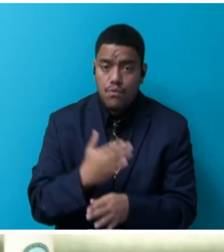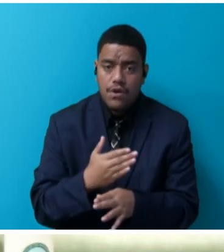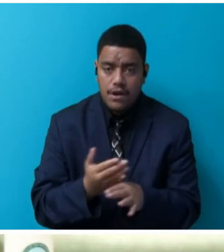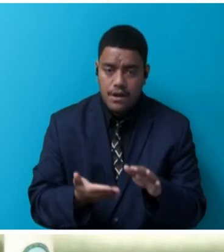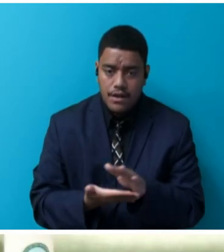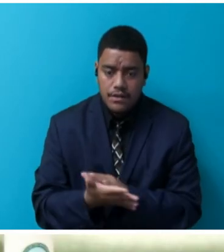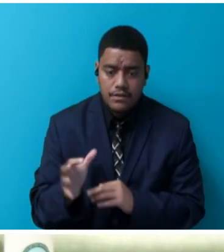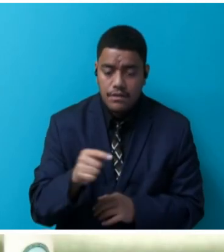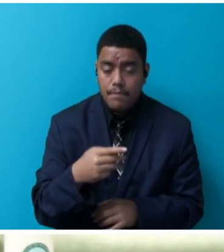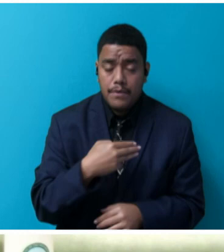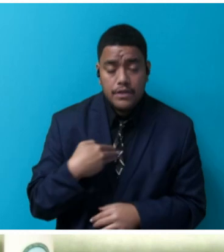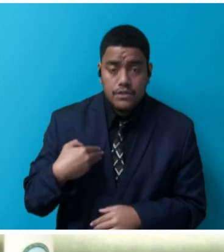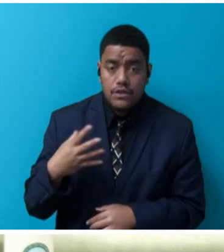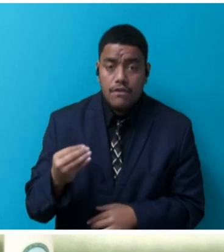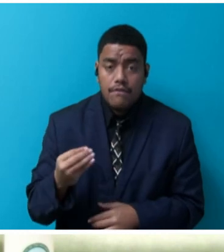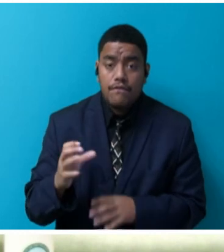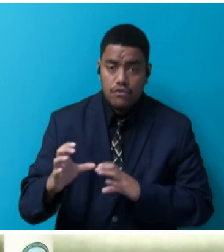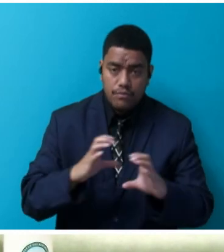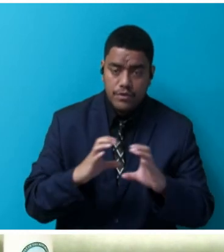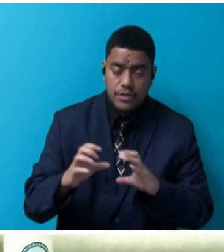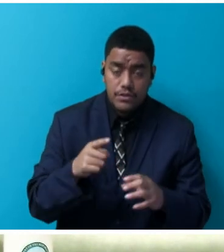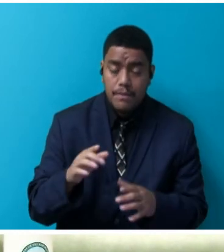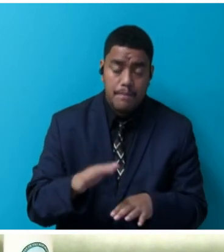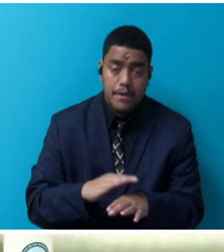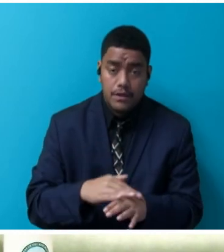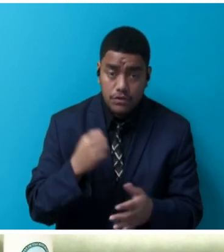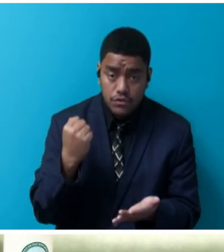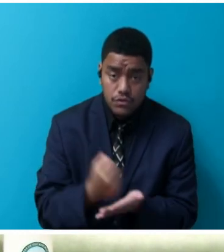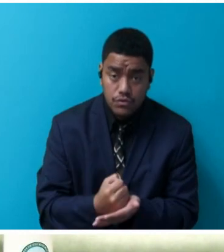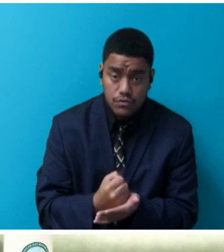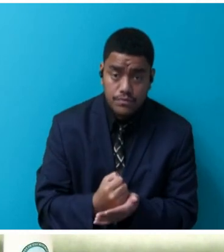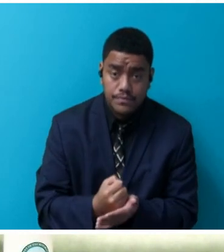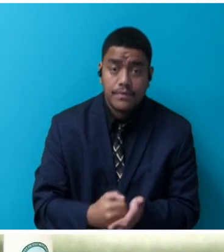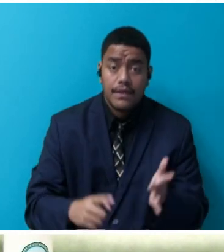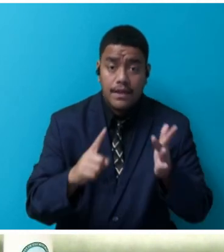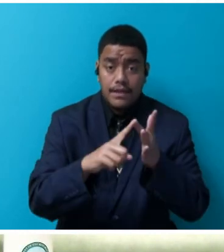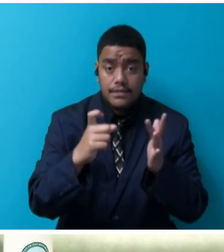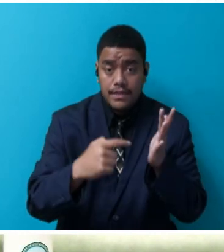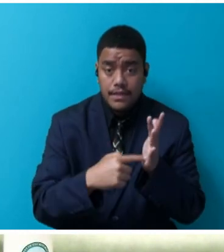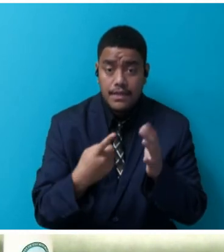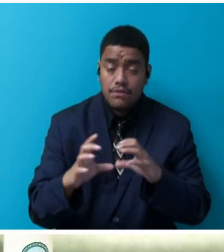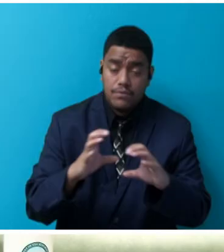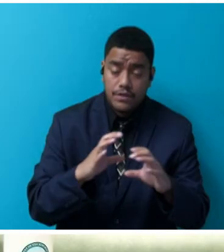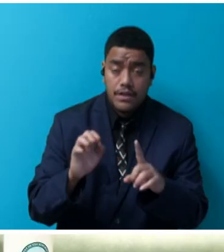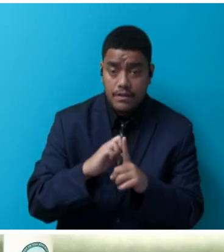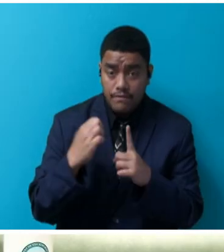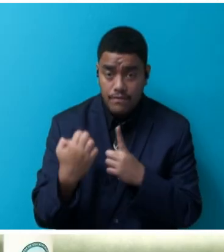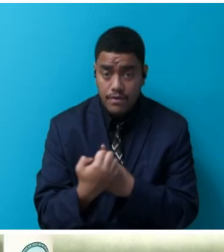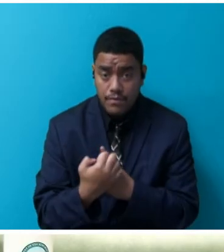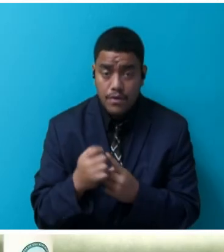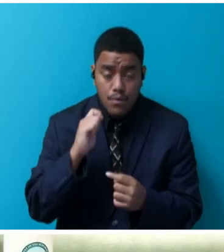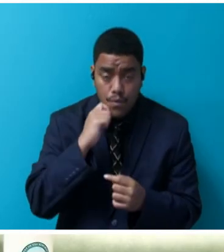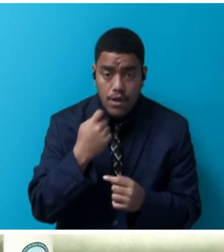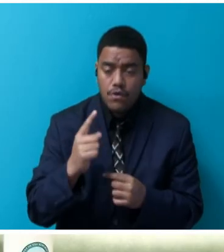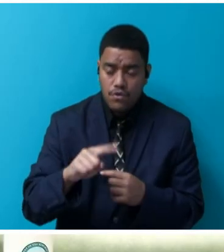in the Ministry of Communications to ensure the ICT and telecommunications environment will